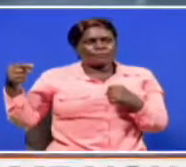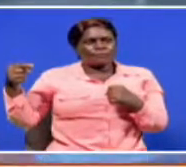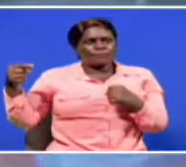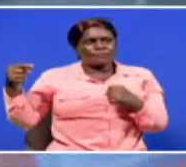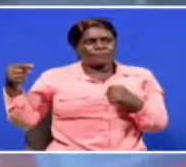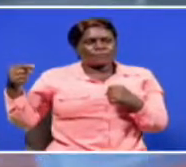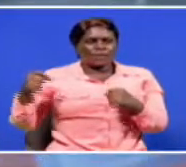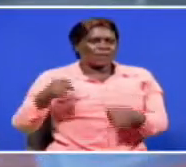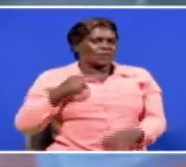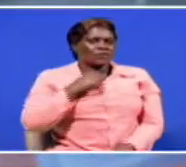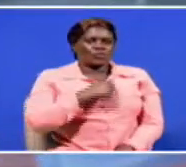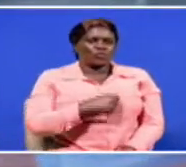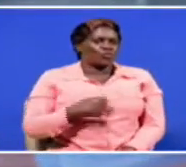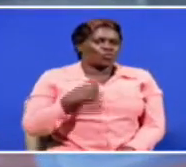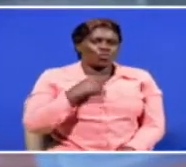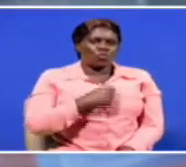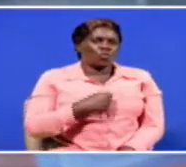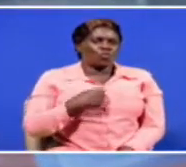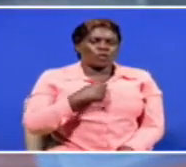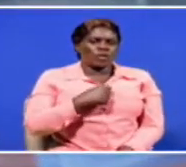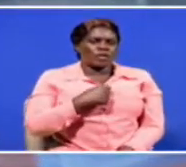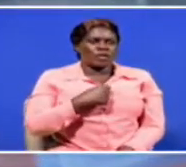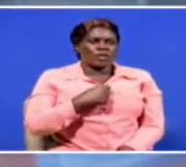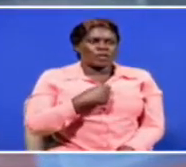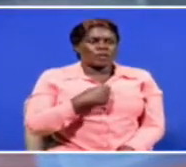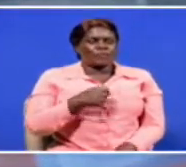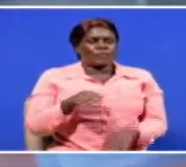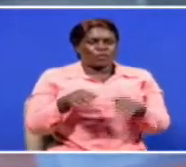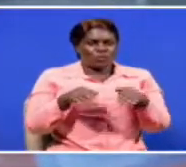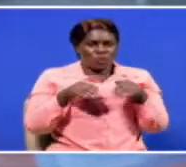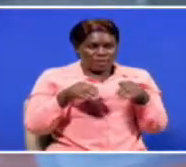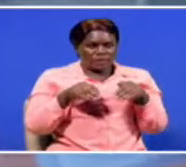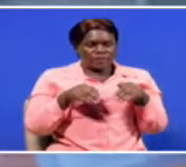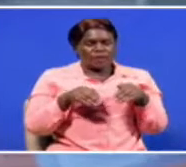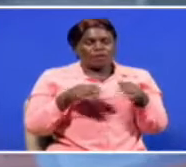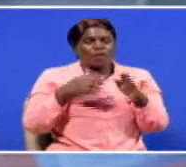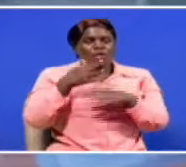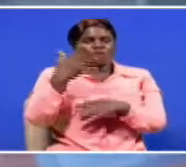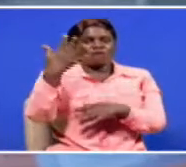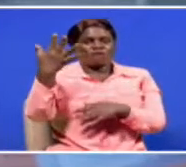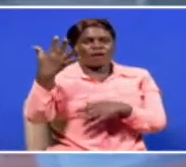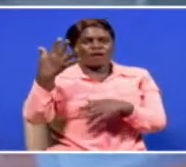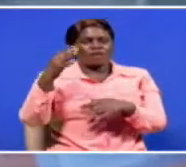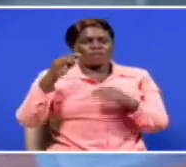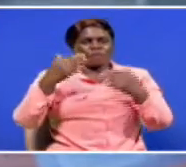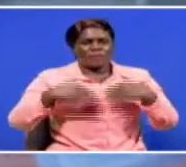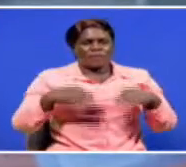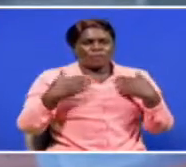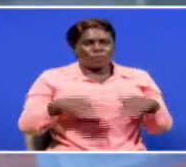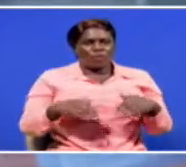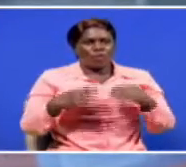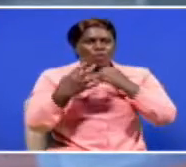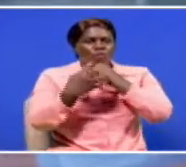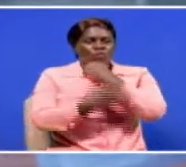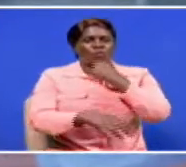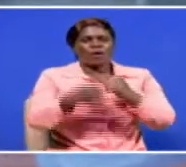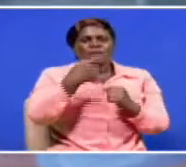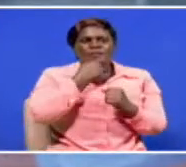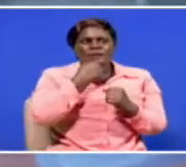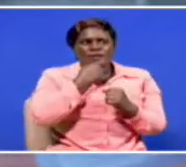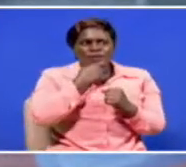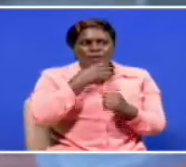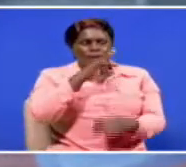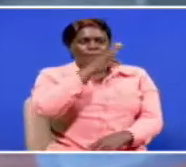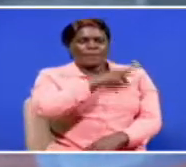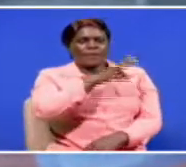All right, we do apologize for that. We'll be getting you the right story. But as we wait for that, more than 5 million people in 4 counties in Nyanza are set